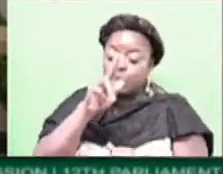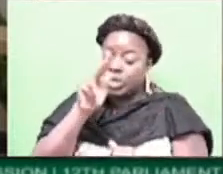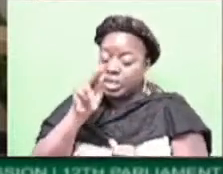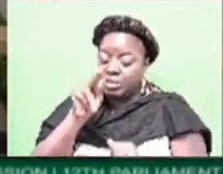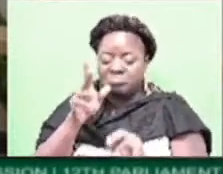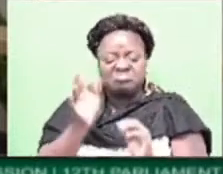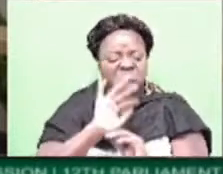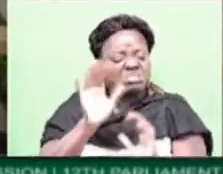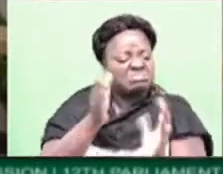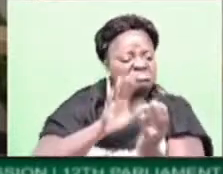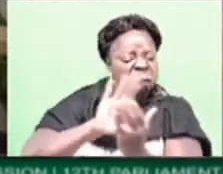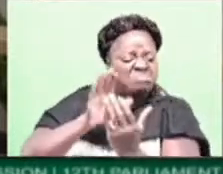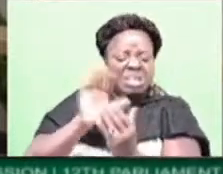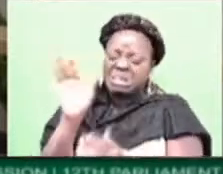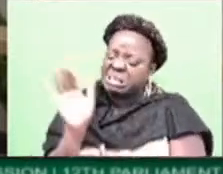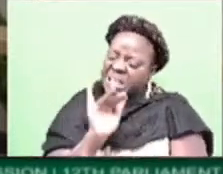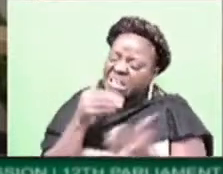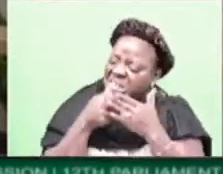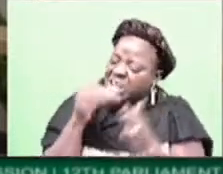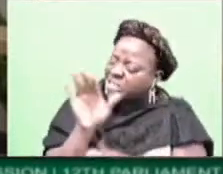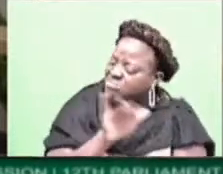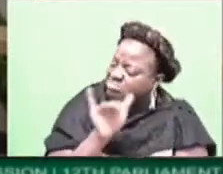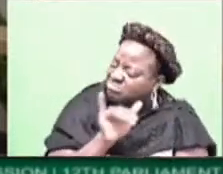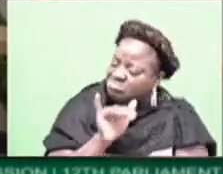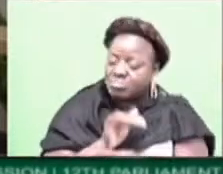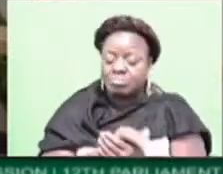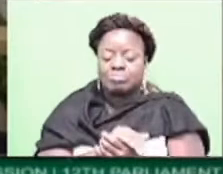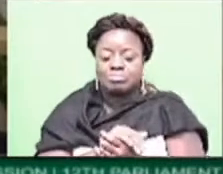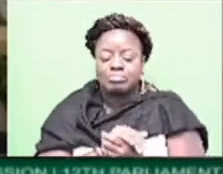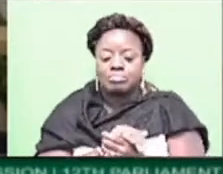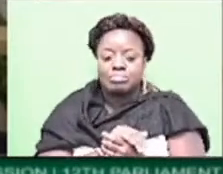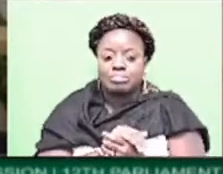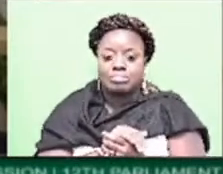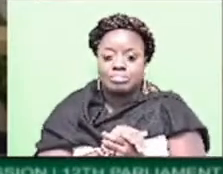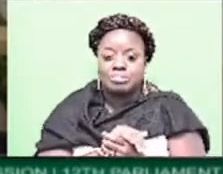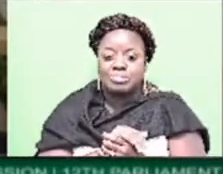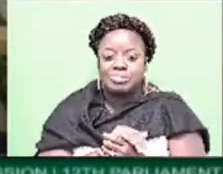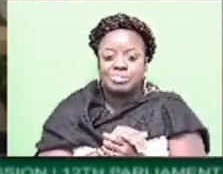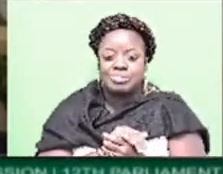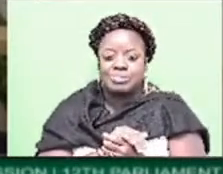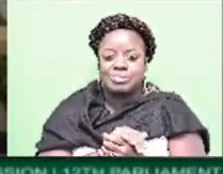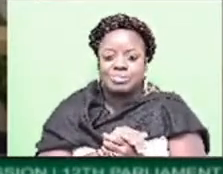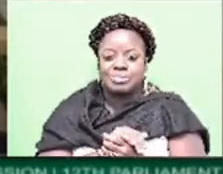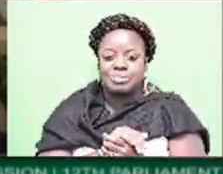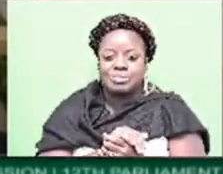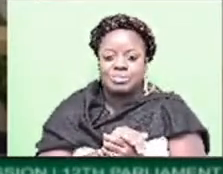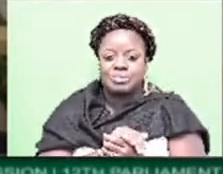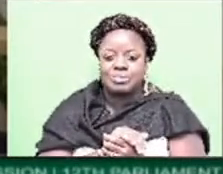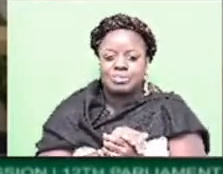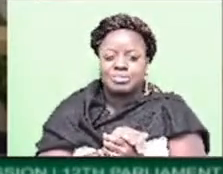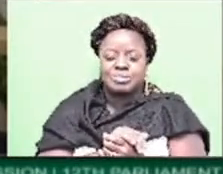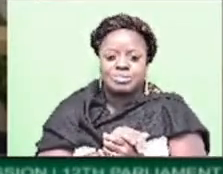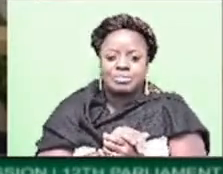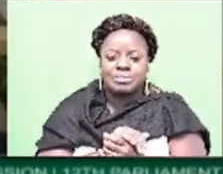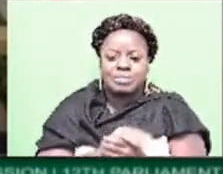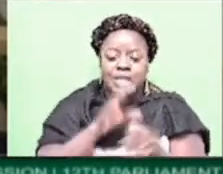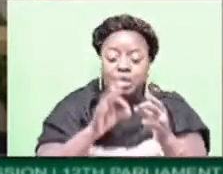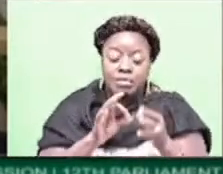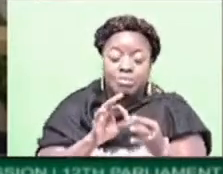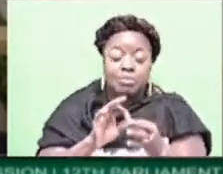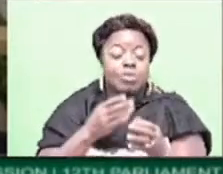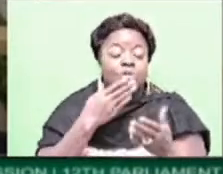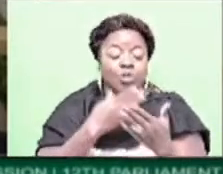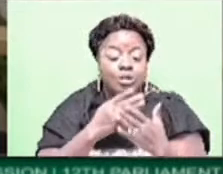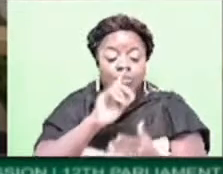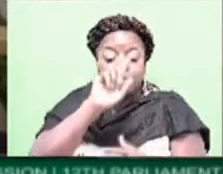And while that may be good for the first, second, and third offenses as it relates